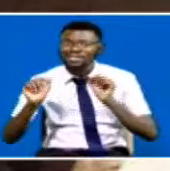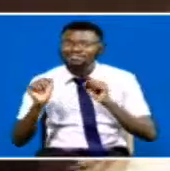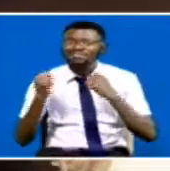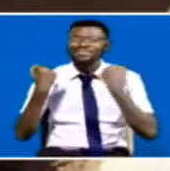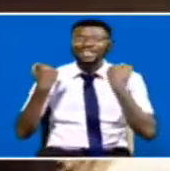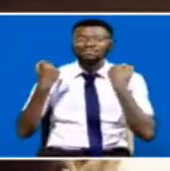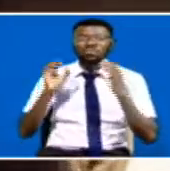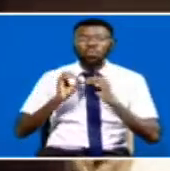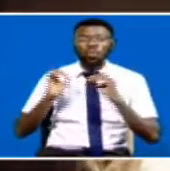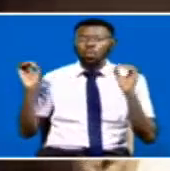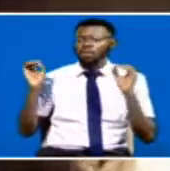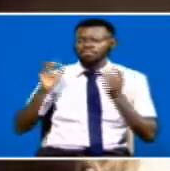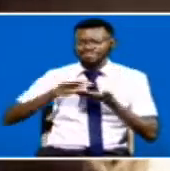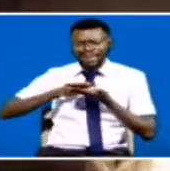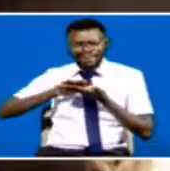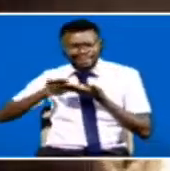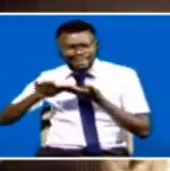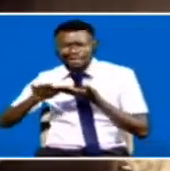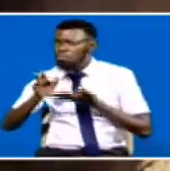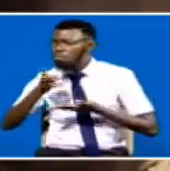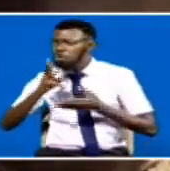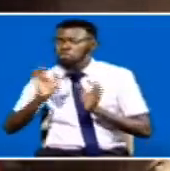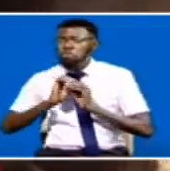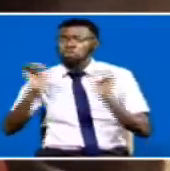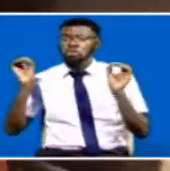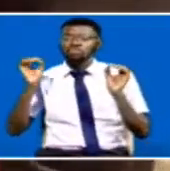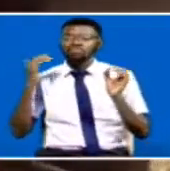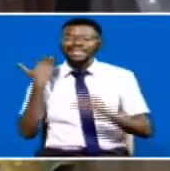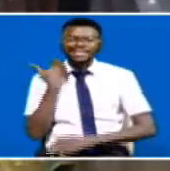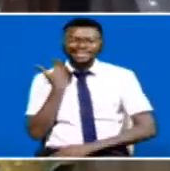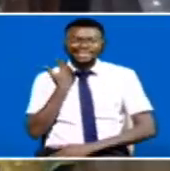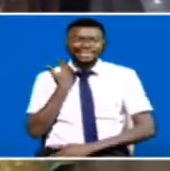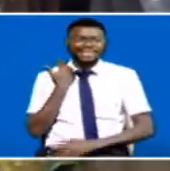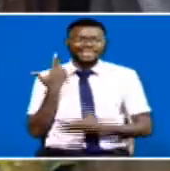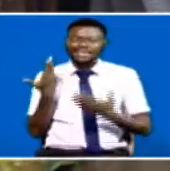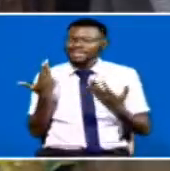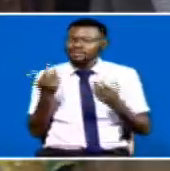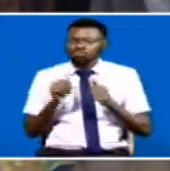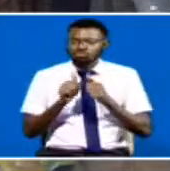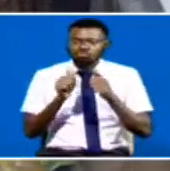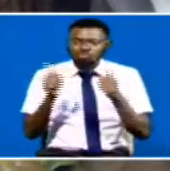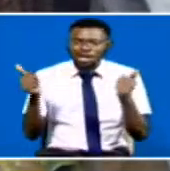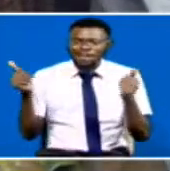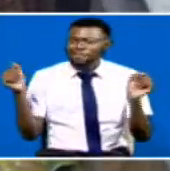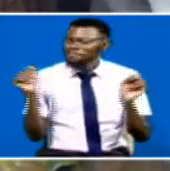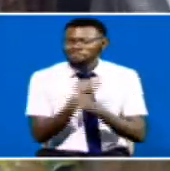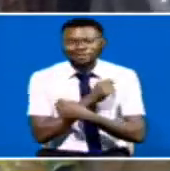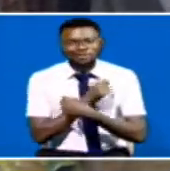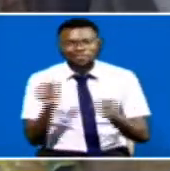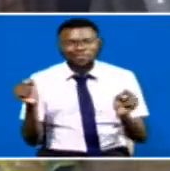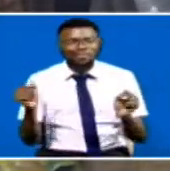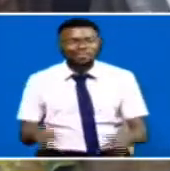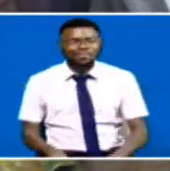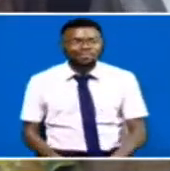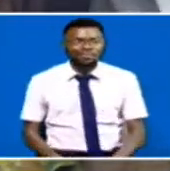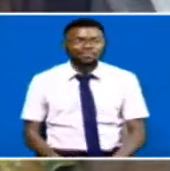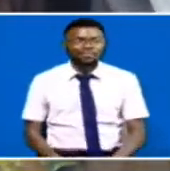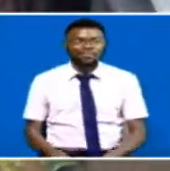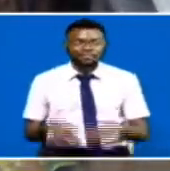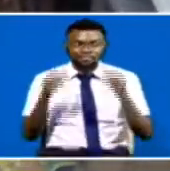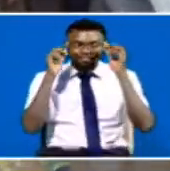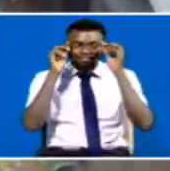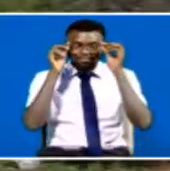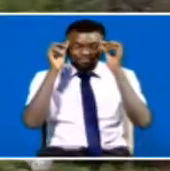water, maintaining proper menstrual hygiene is a struggle for her to survive in these conditions. Maji kidogo ndo